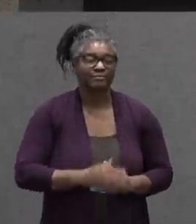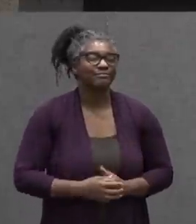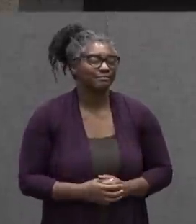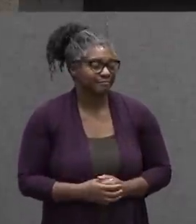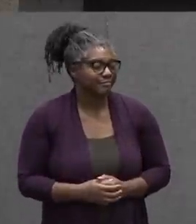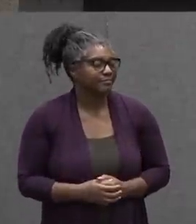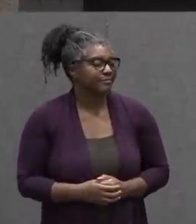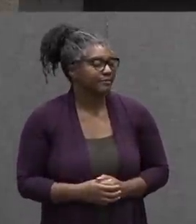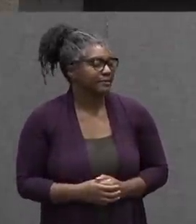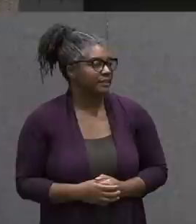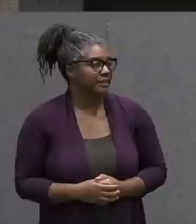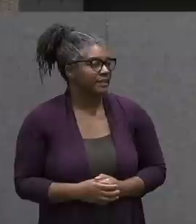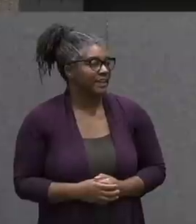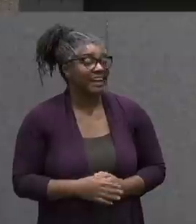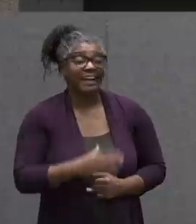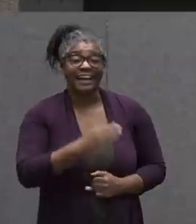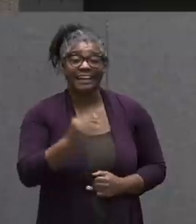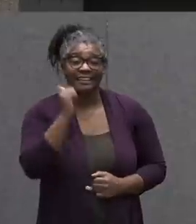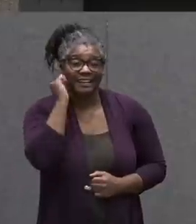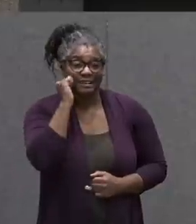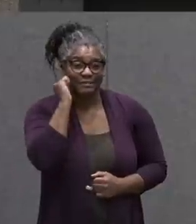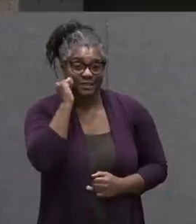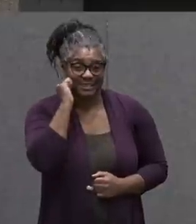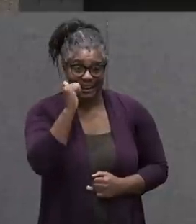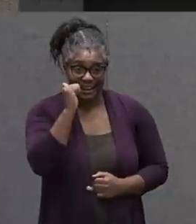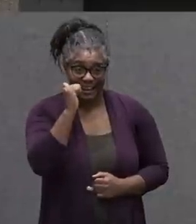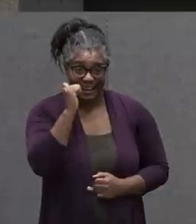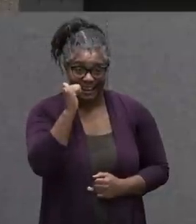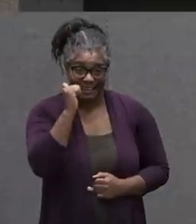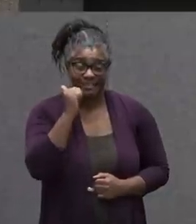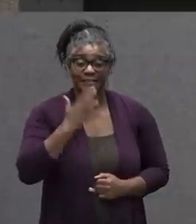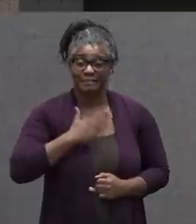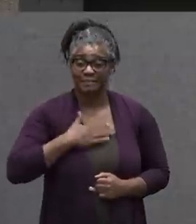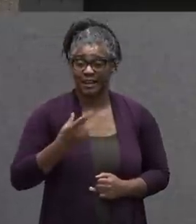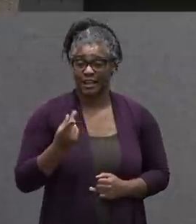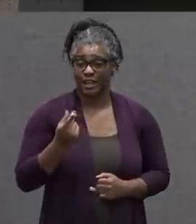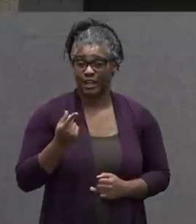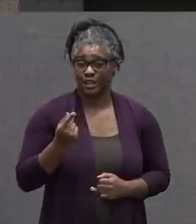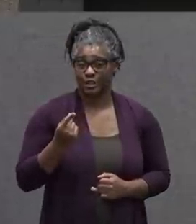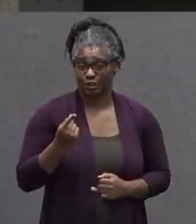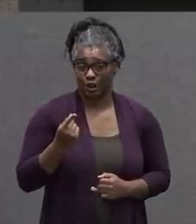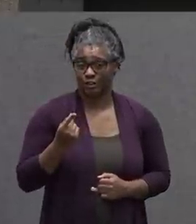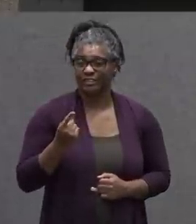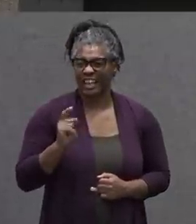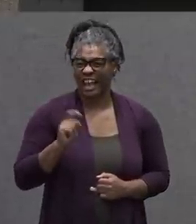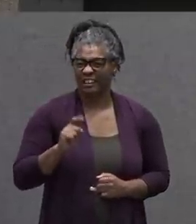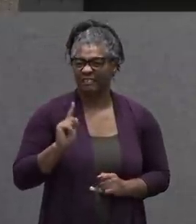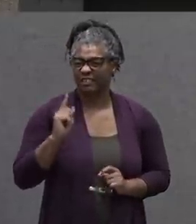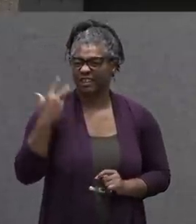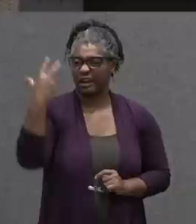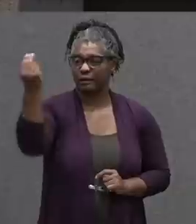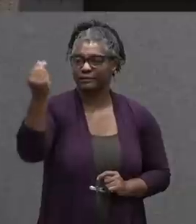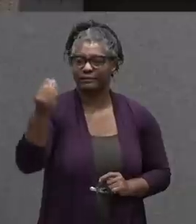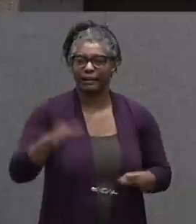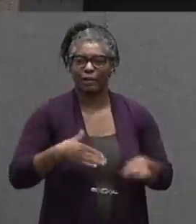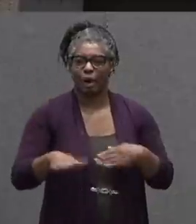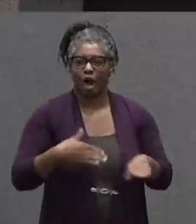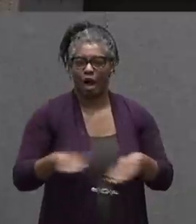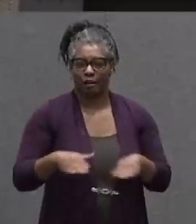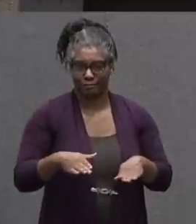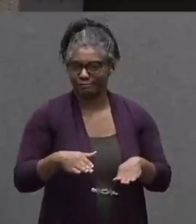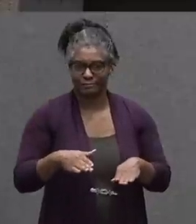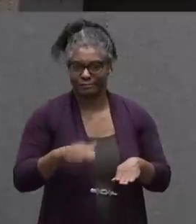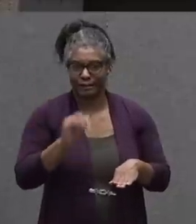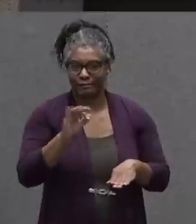And every day, I have to take my dogs on a walk, or they get a little bit crazy. And so I was looking